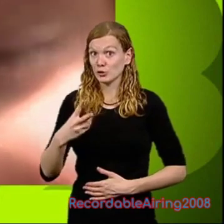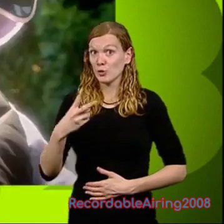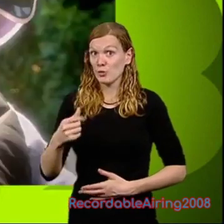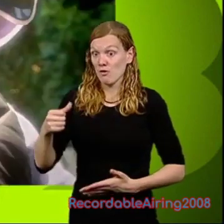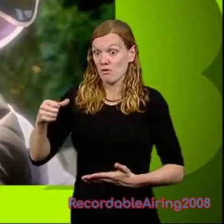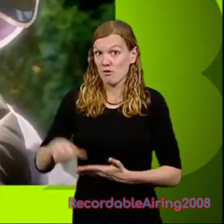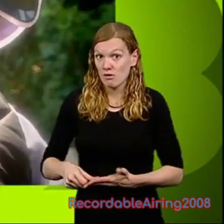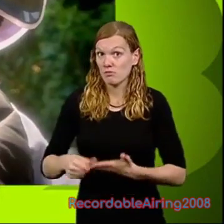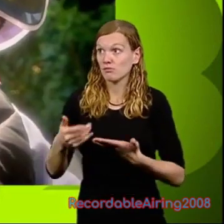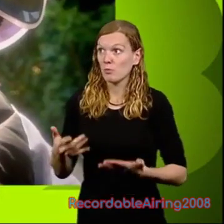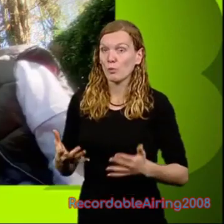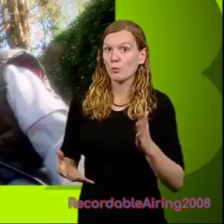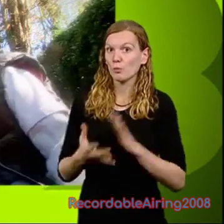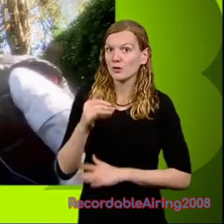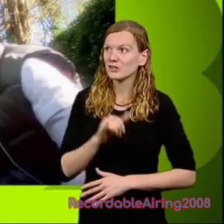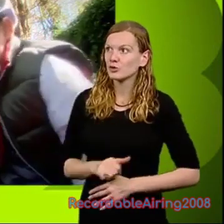3, 2, 1.